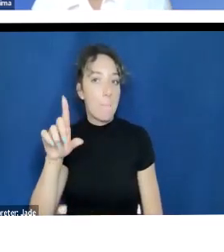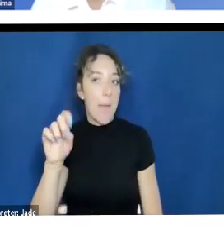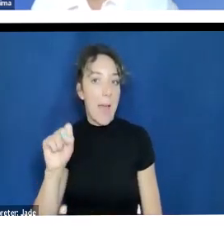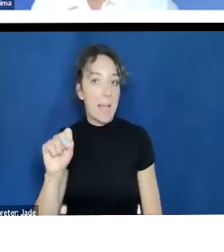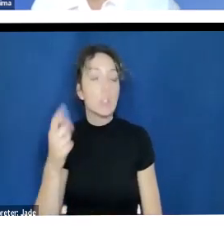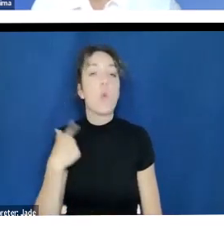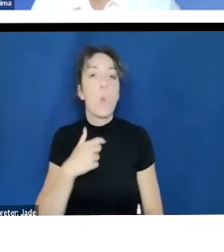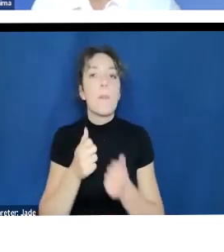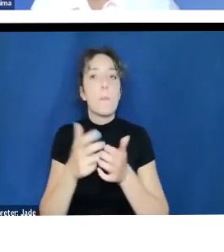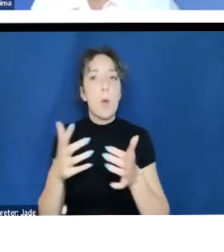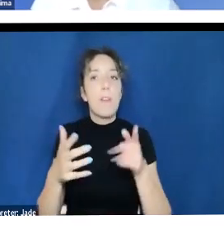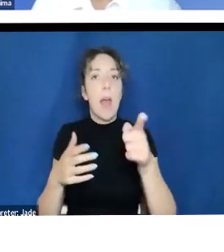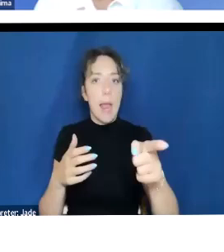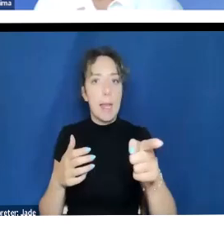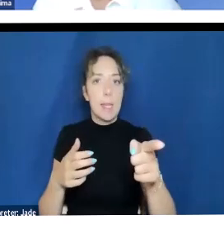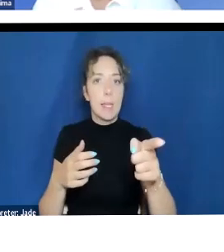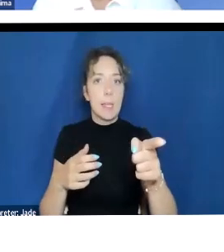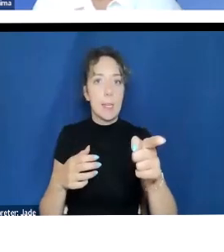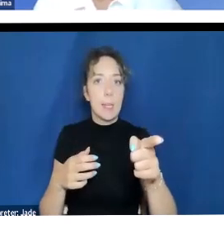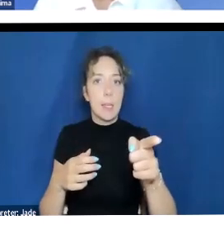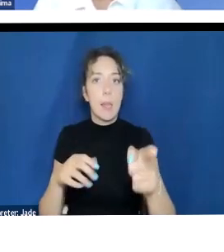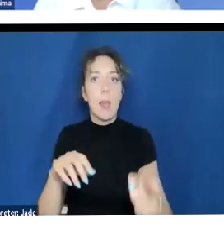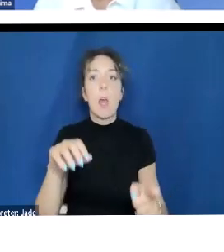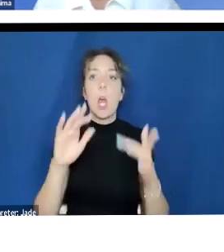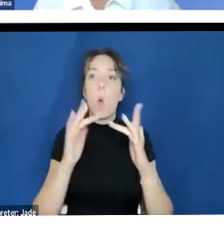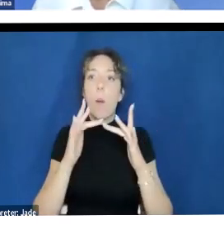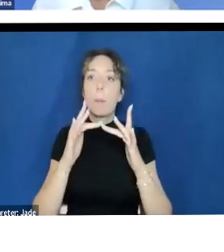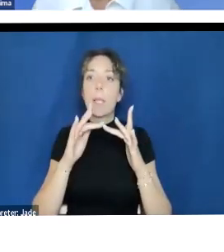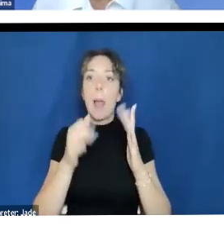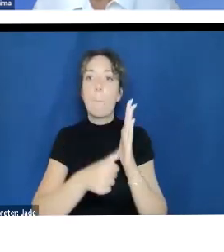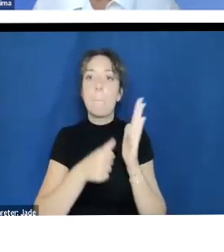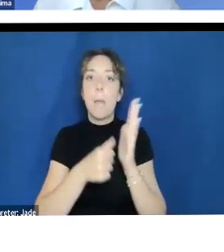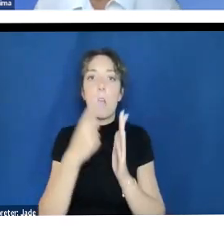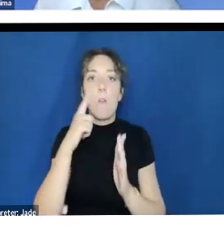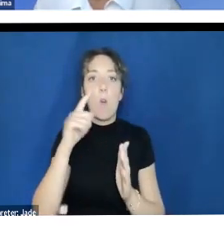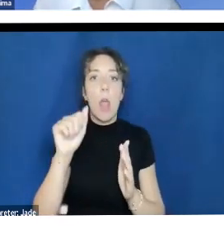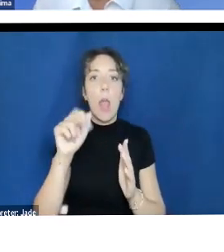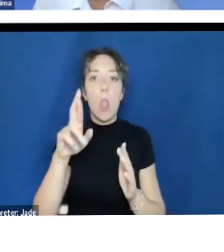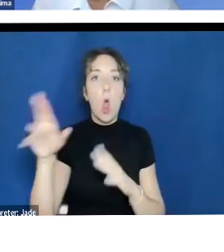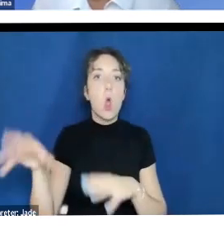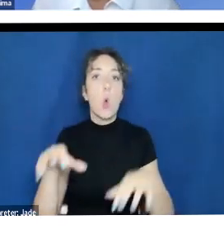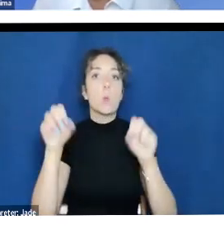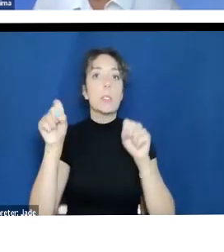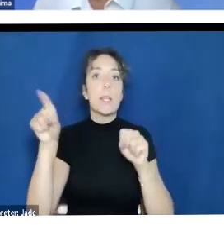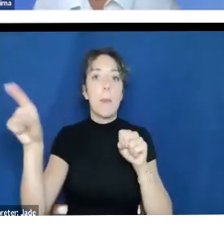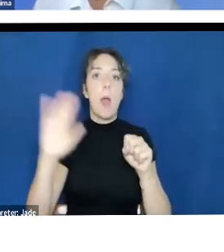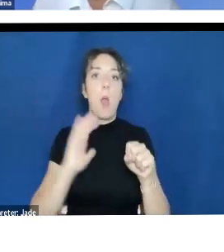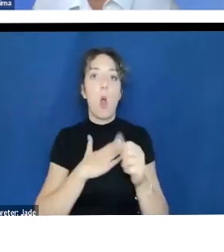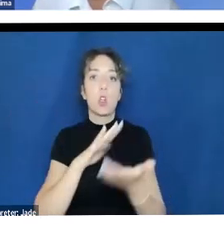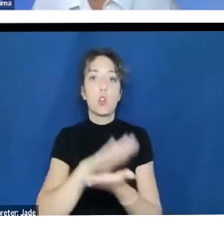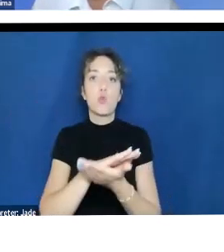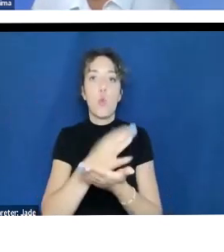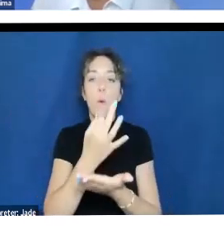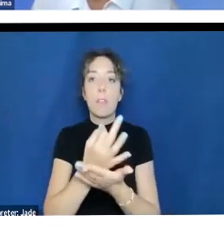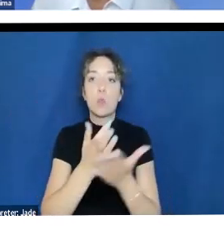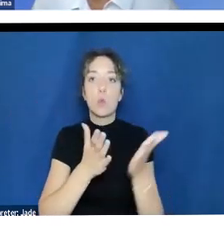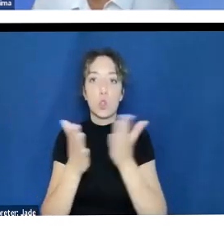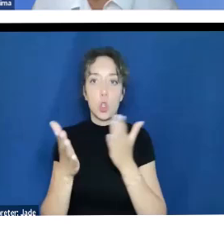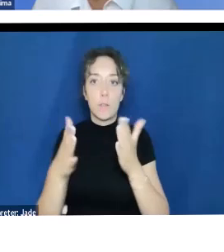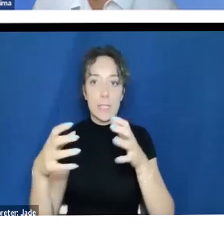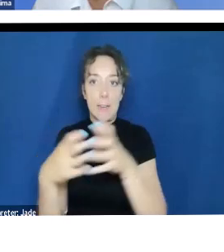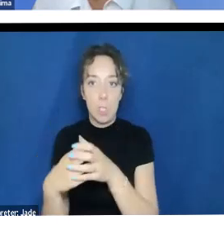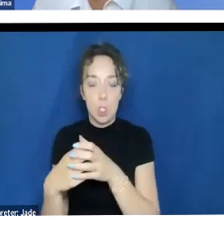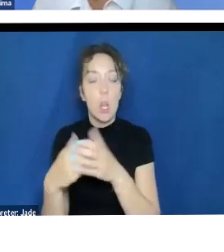provided here a landing page for AR hosted by our School Fiscal Services Division, and it provides a lot